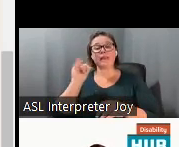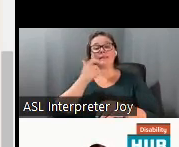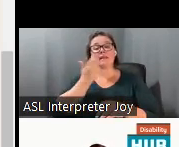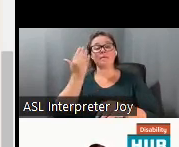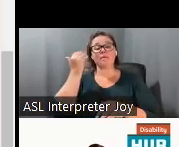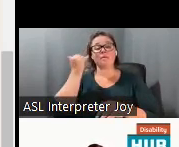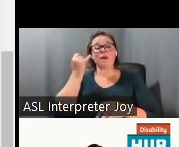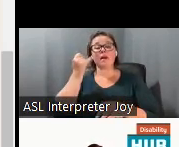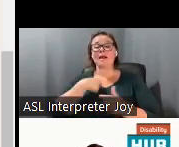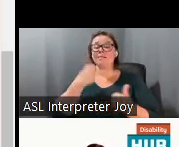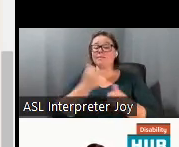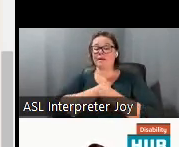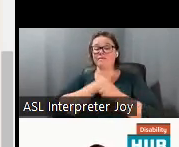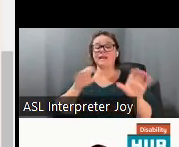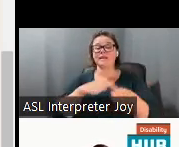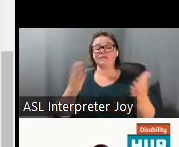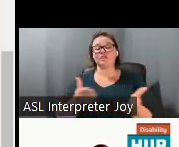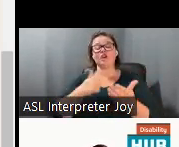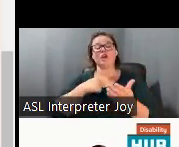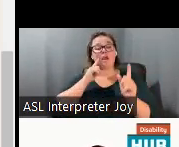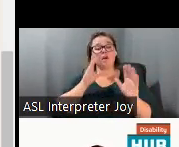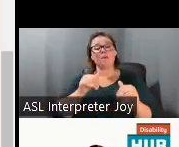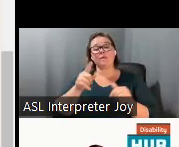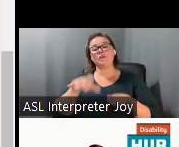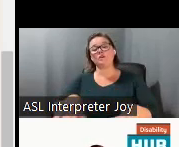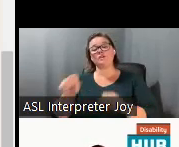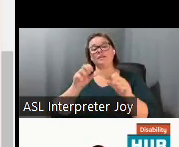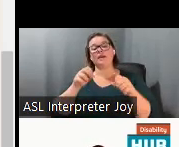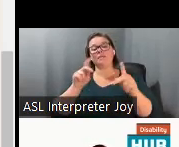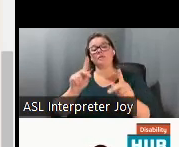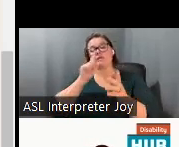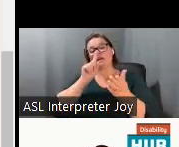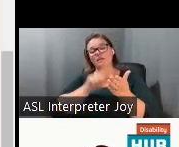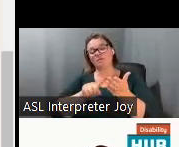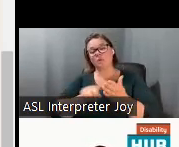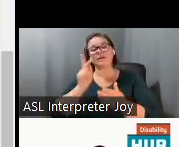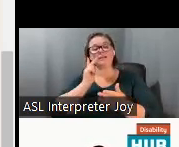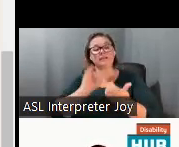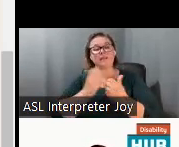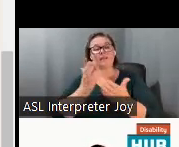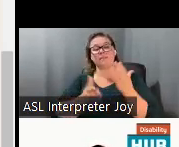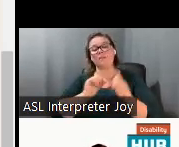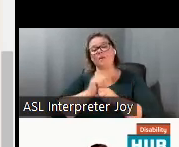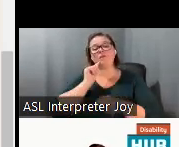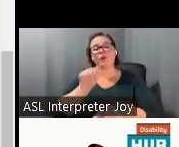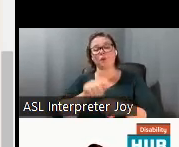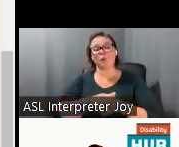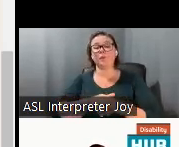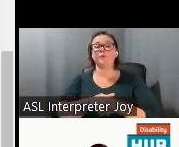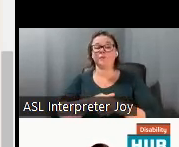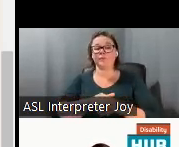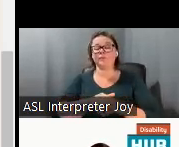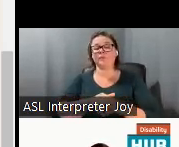the activities in here, and I hope that you do take the opportunity to explore and see how they might work for you in